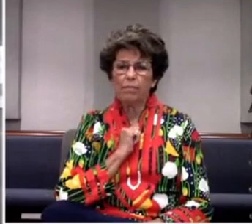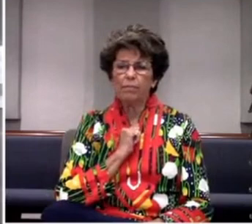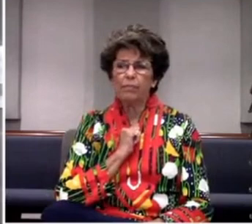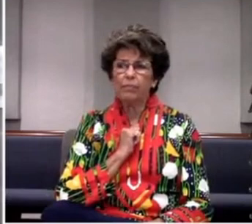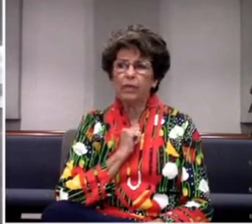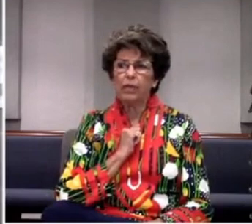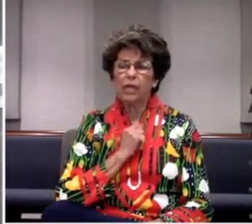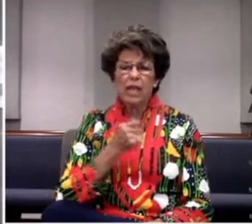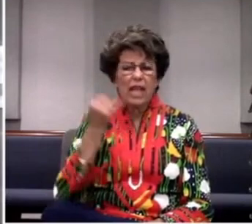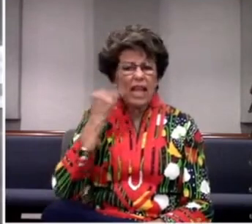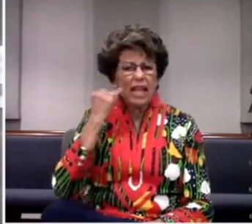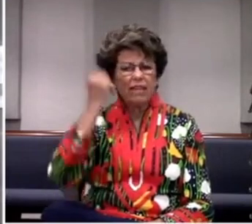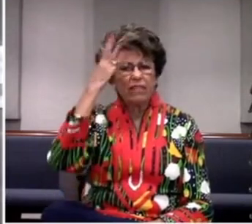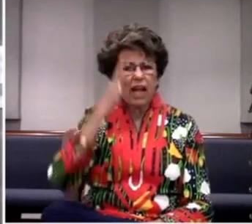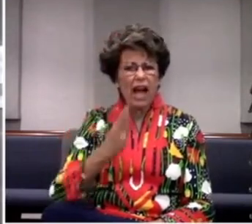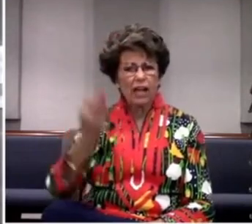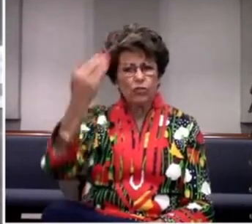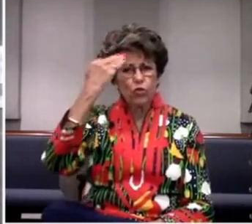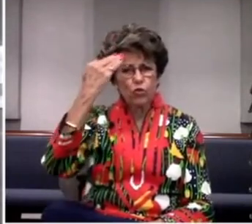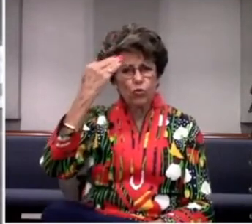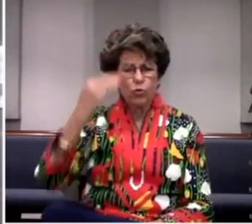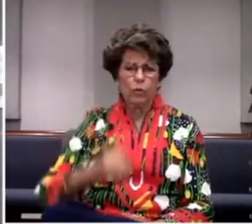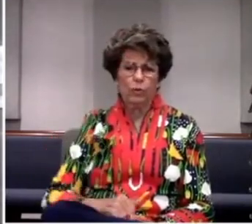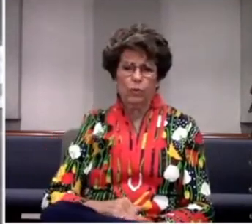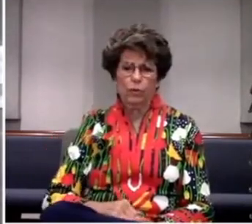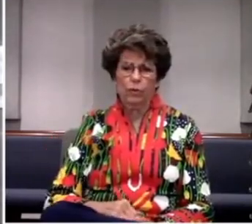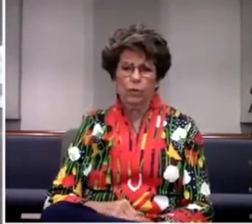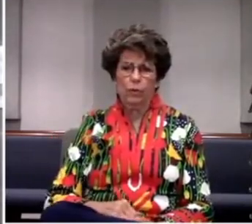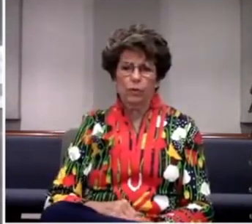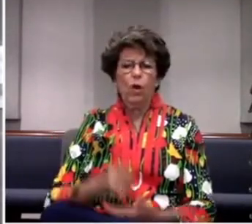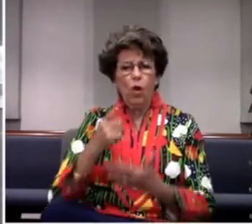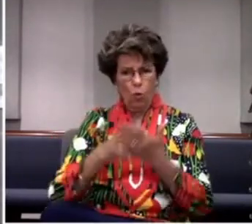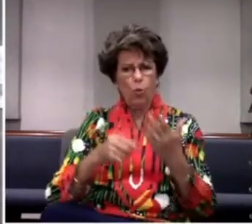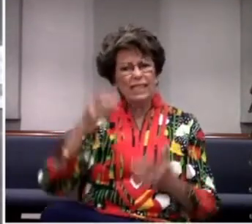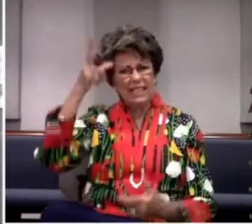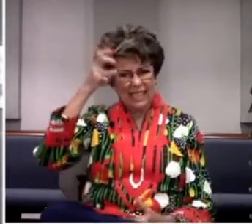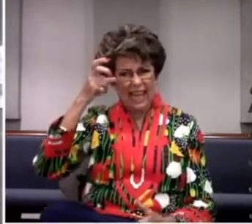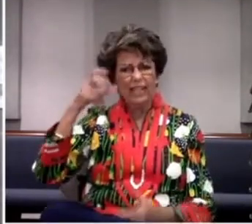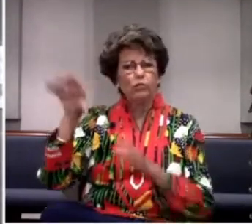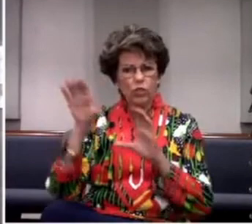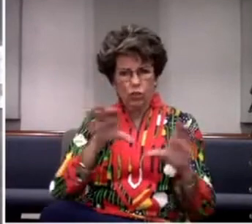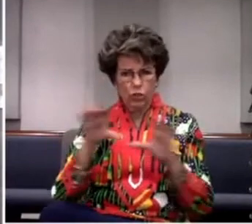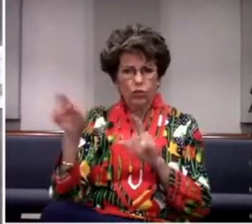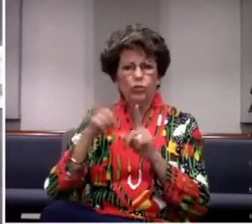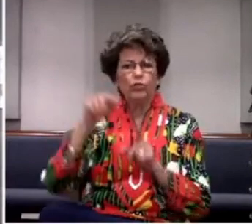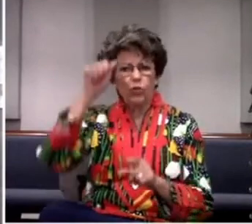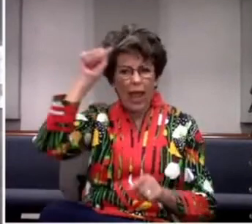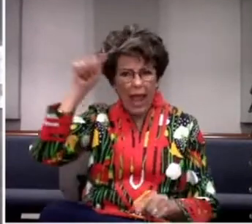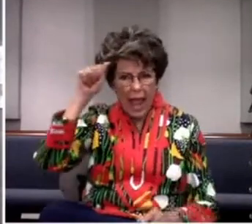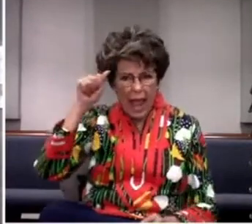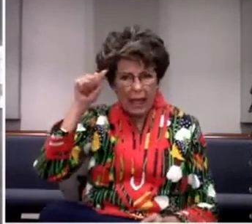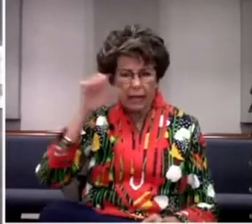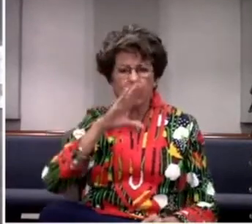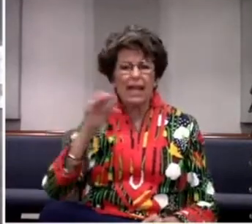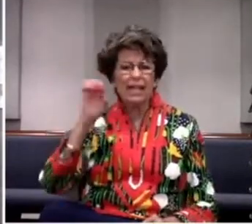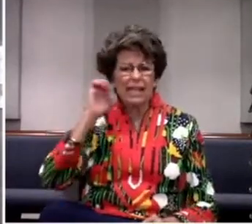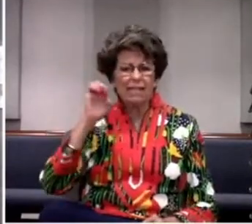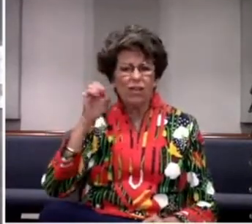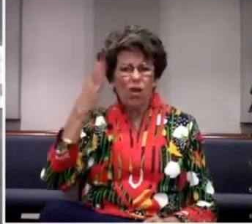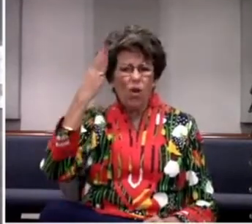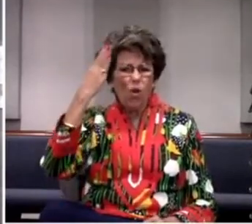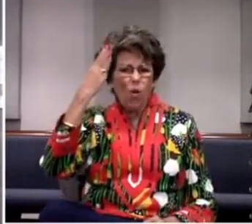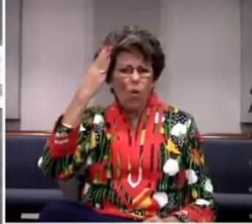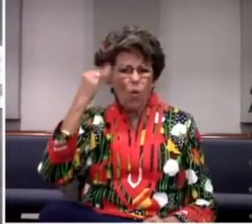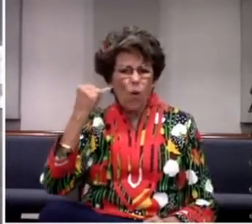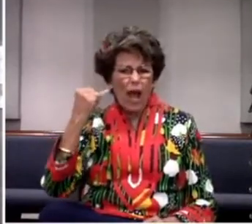if God knew what Satan was going to do to Adam and Eve, why would God send him to